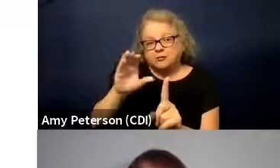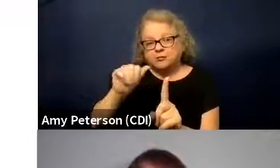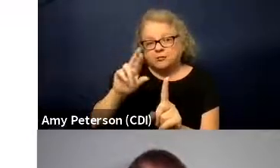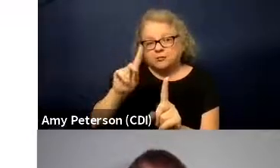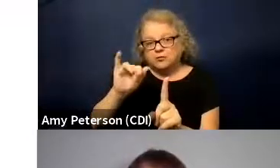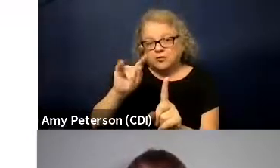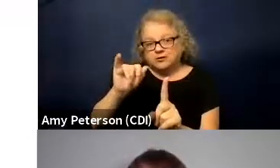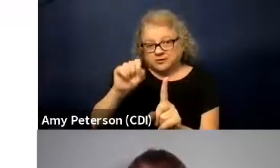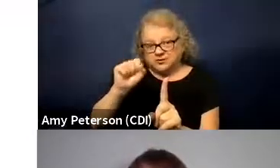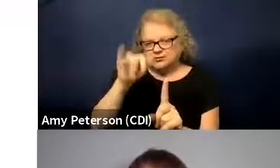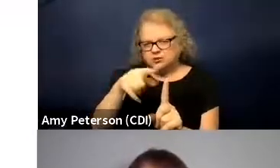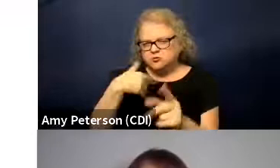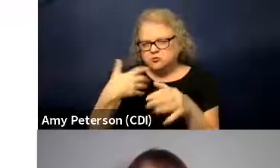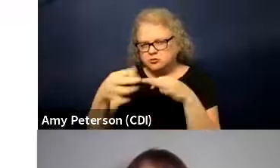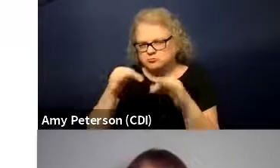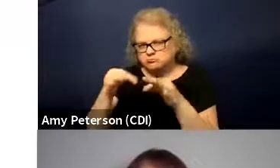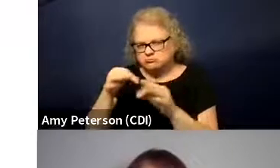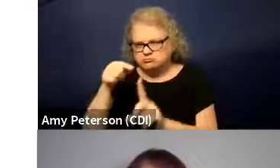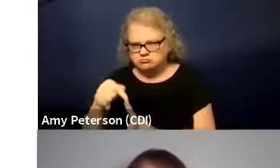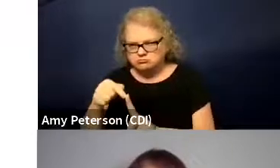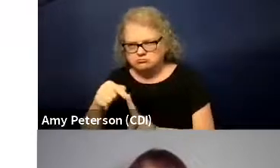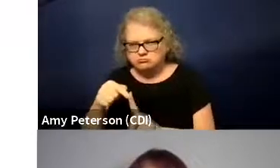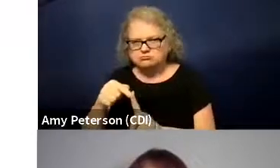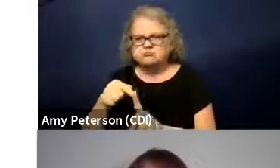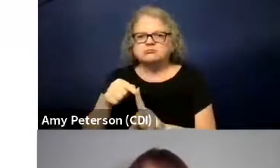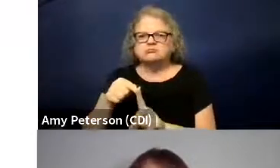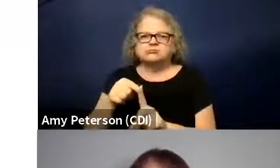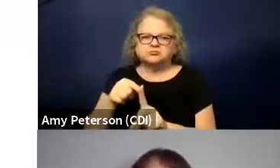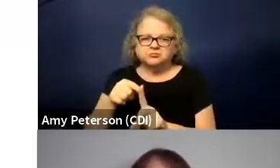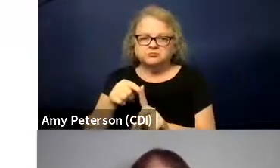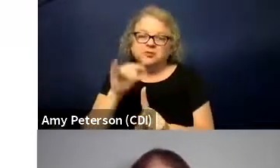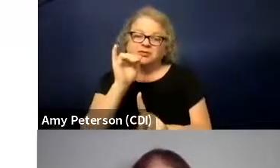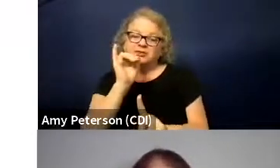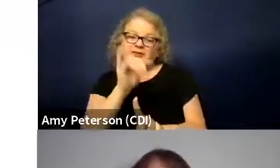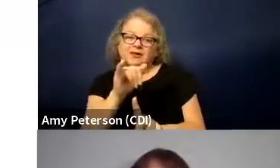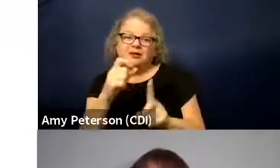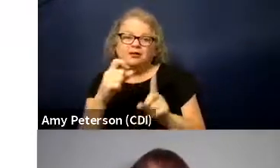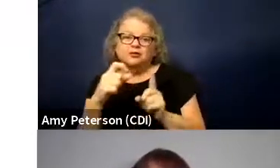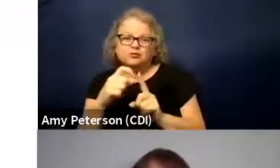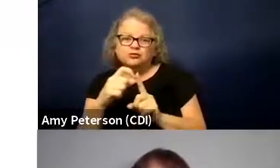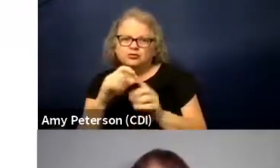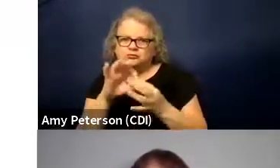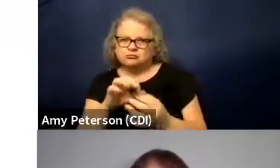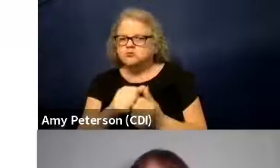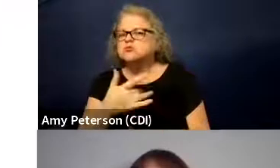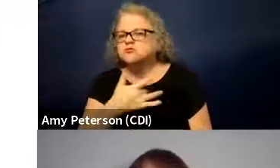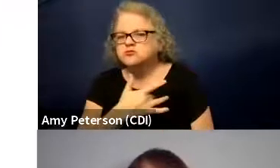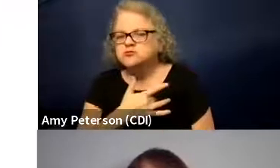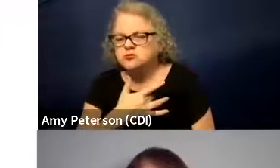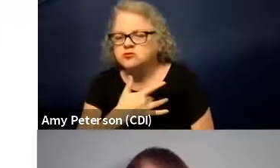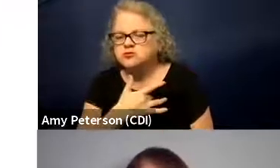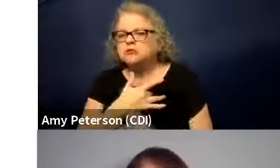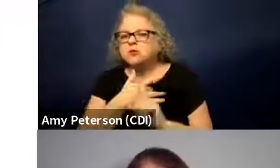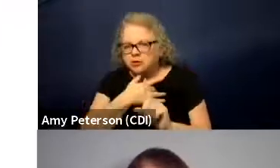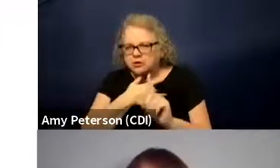Myocarditis sounds very scary, an inflammation of the heart muscle, but it can be mild. It can be some